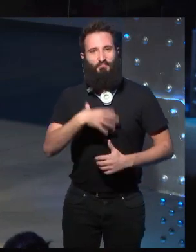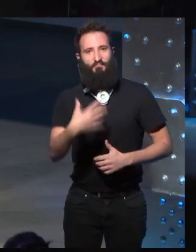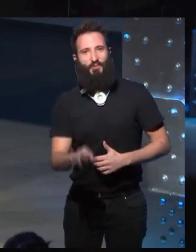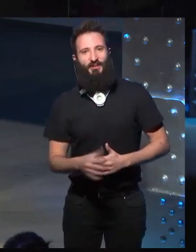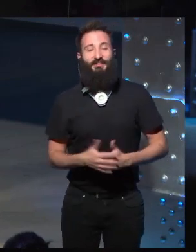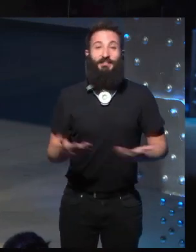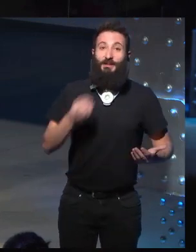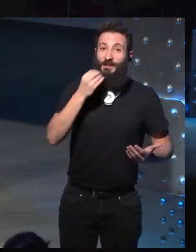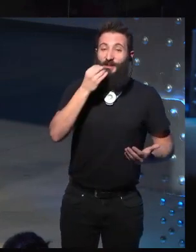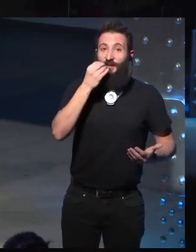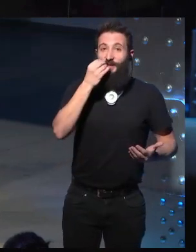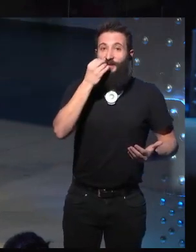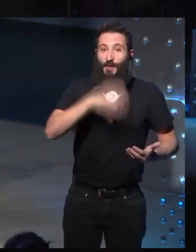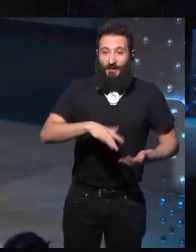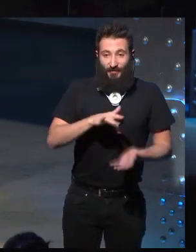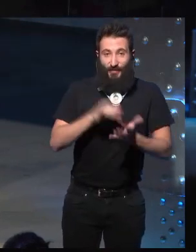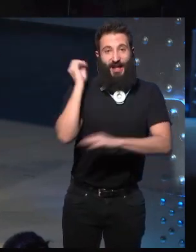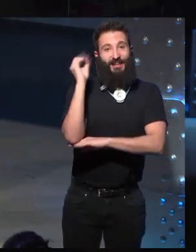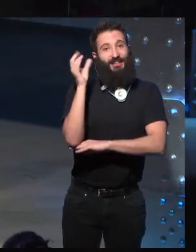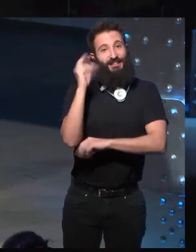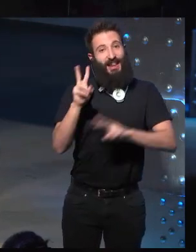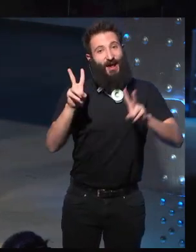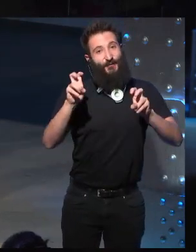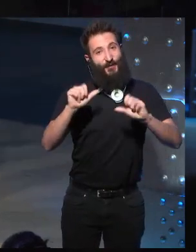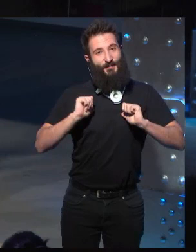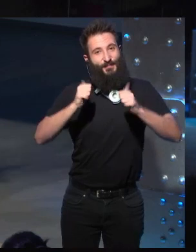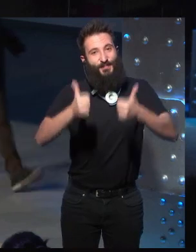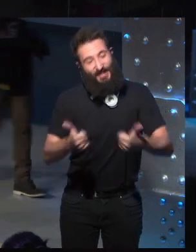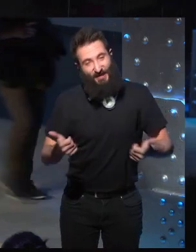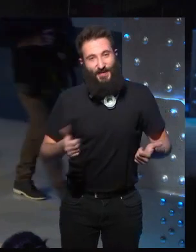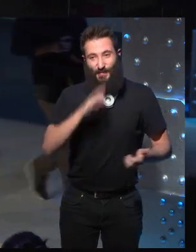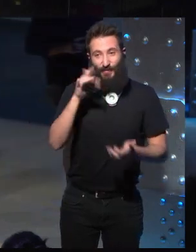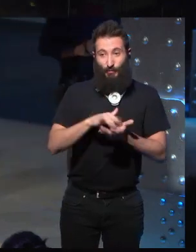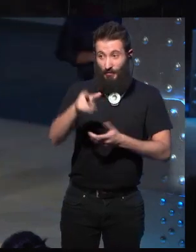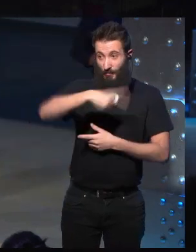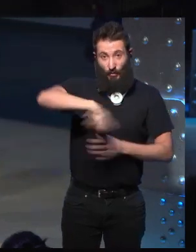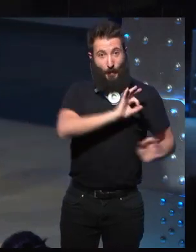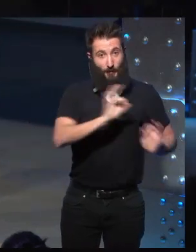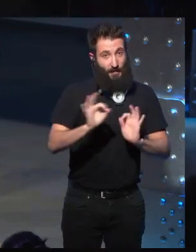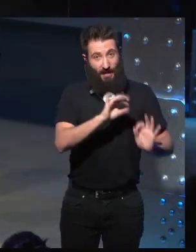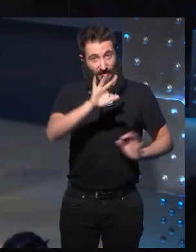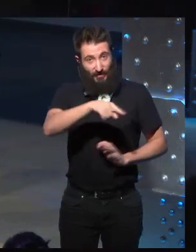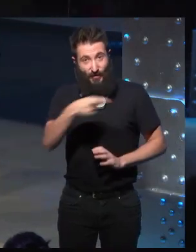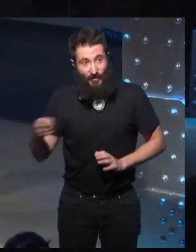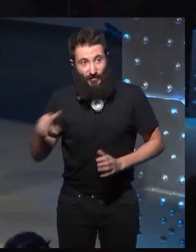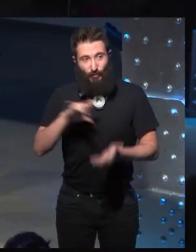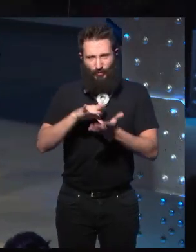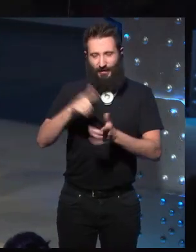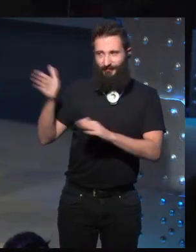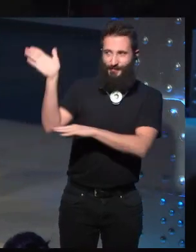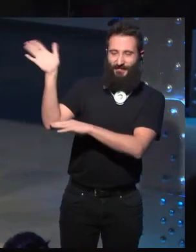Shall I start a new talk right now? It's ready. It's my computer. No, okay.